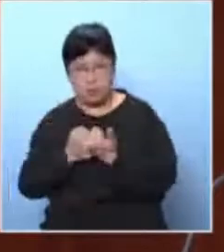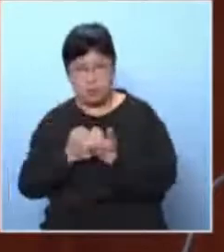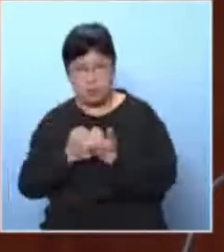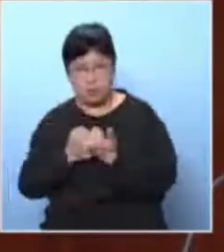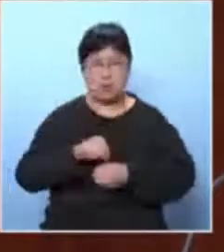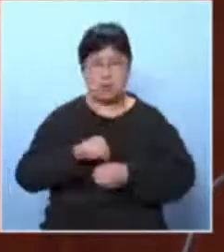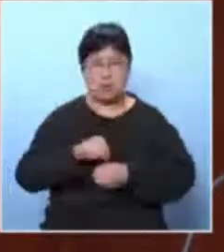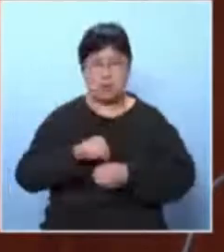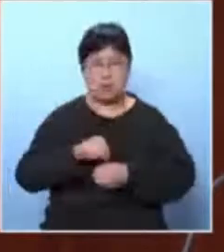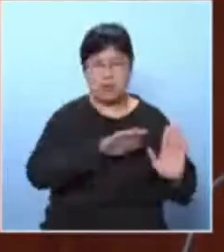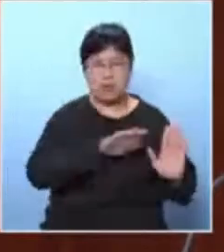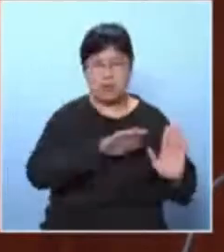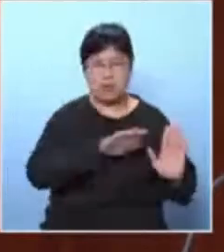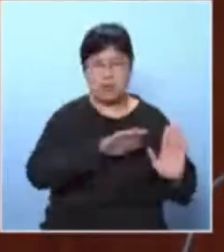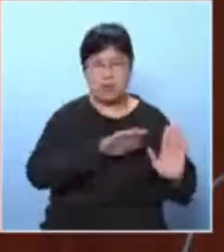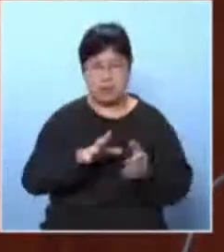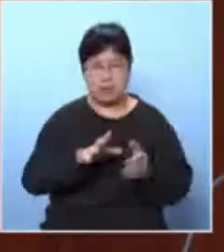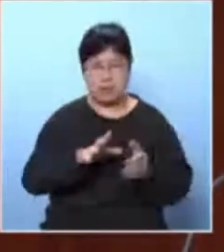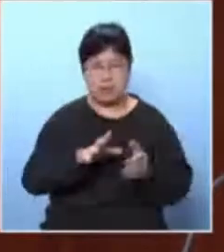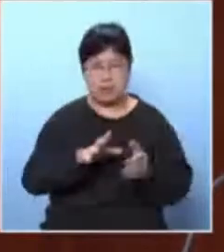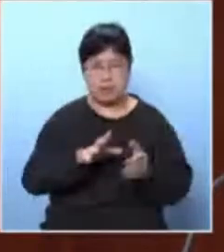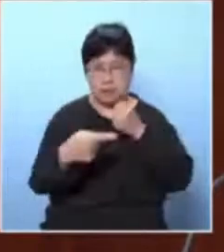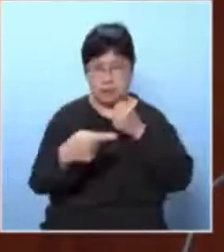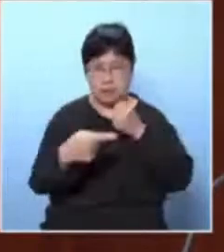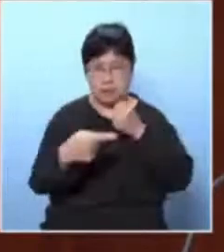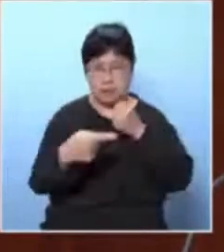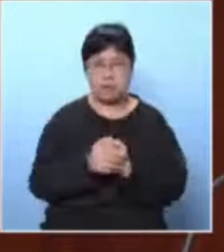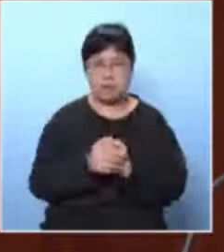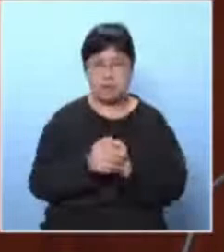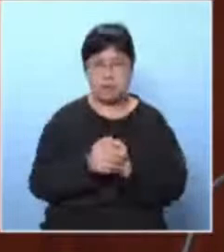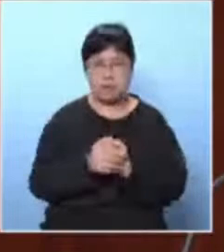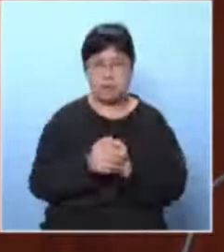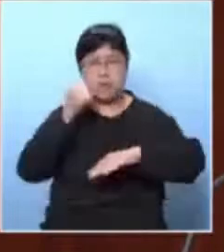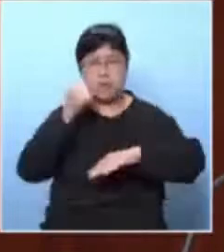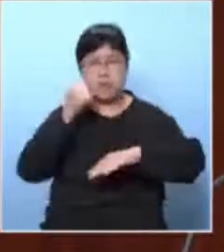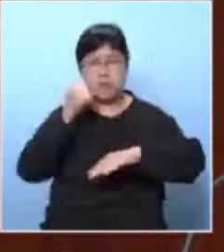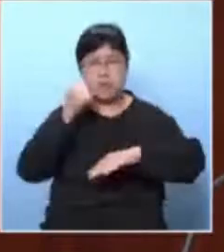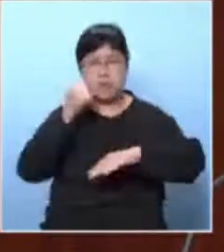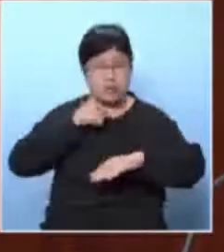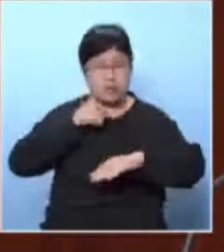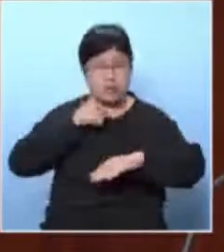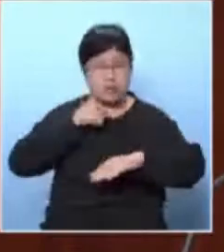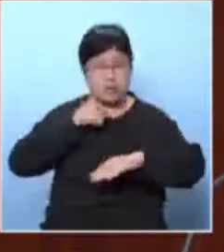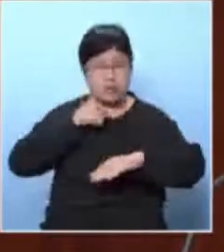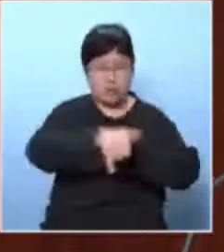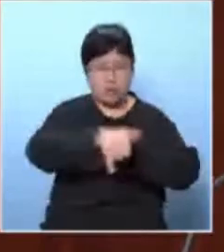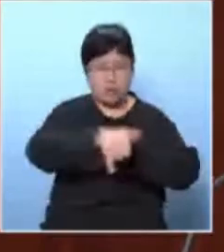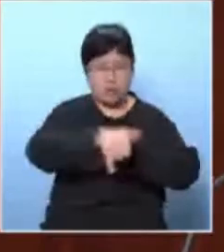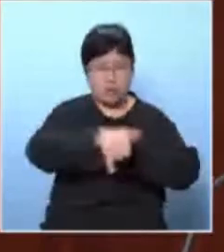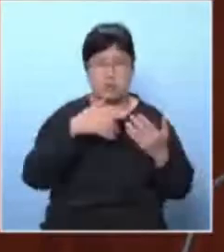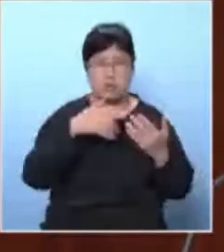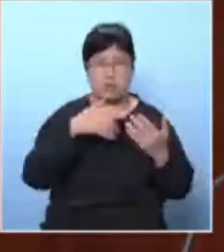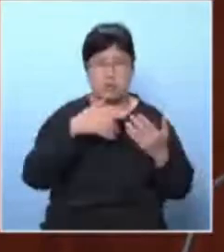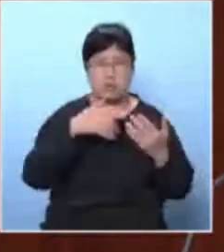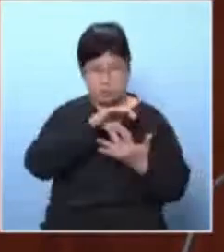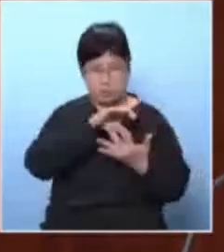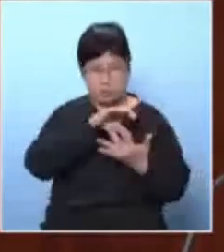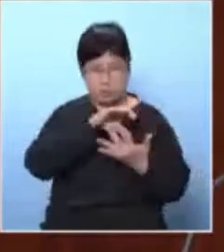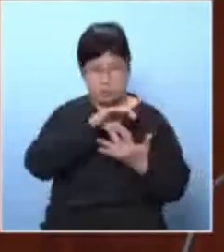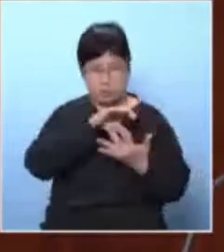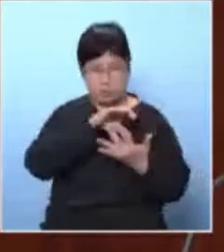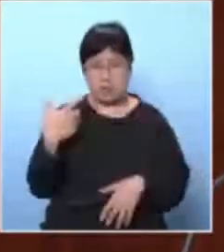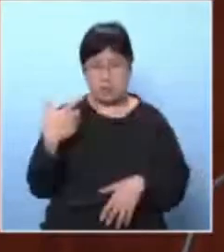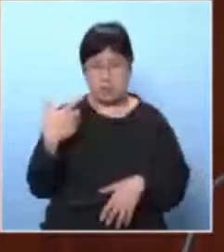1. Provide more choices for cross-boundary elderly care. The government earlier relaxed the eligibility